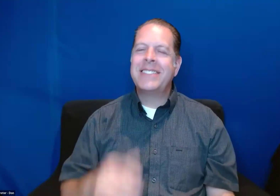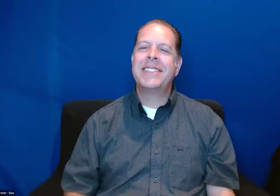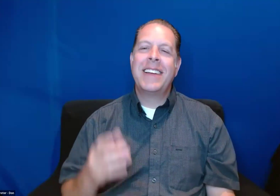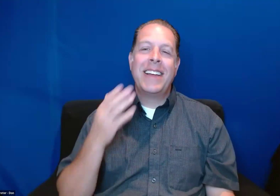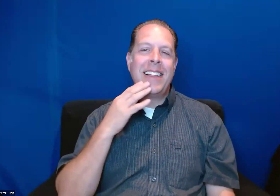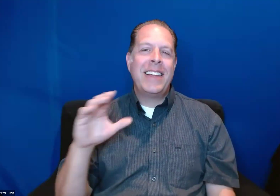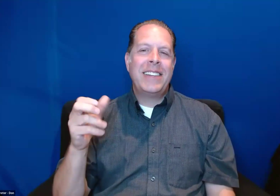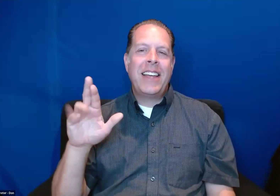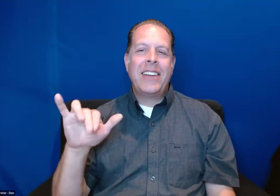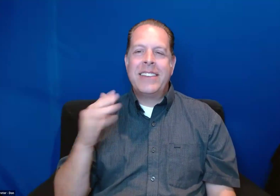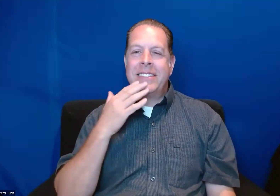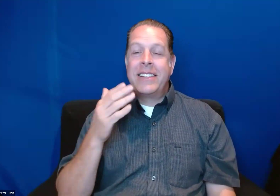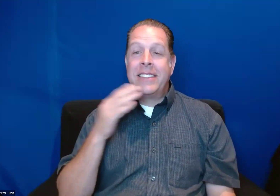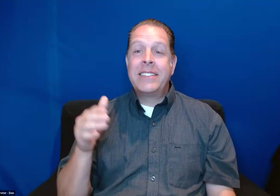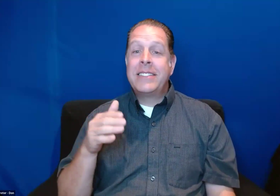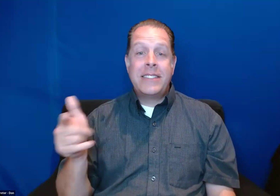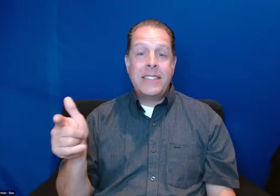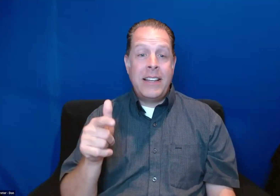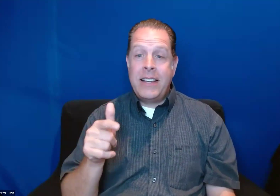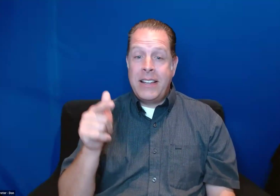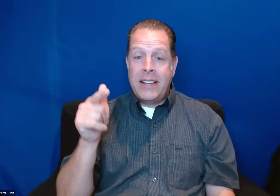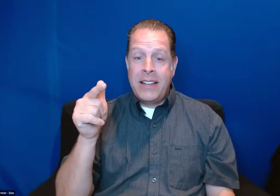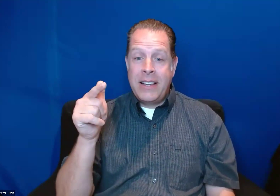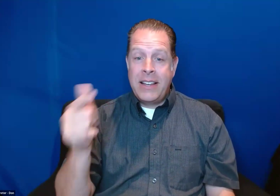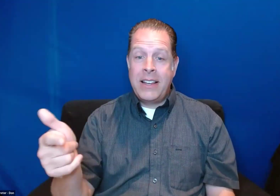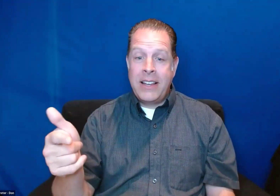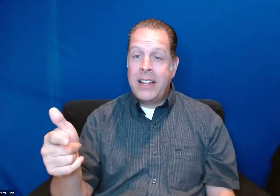Sherry. Pearl.